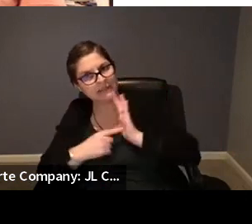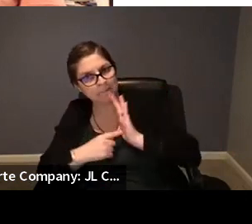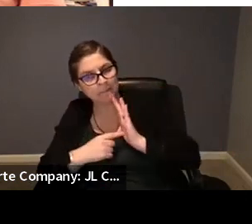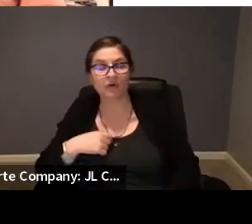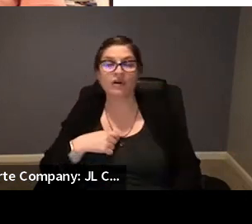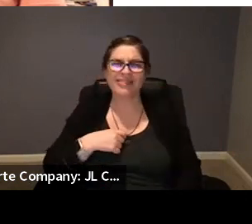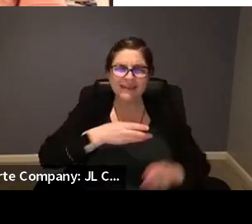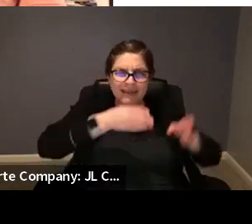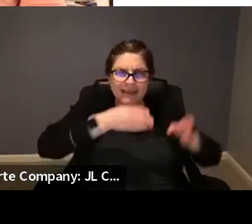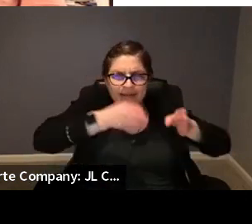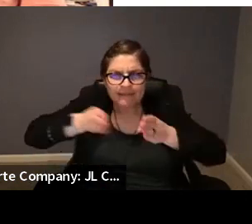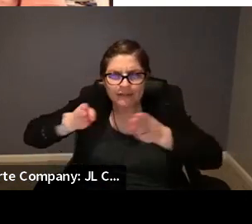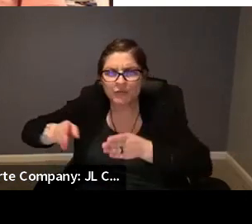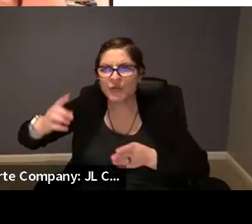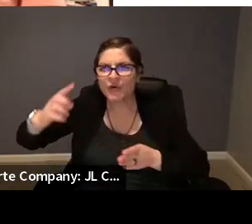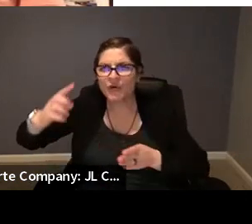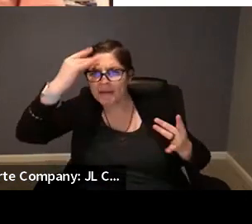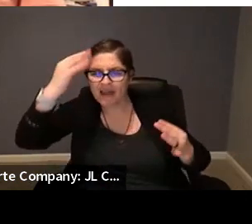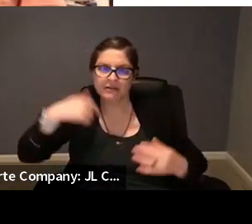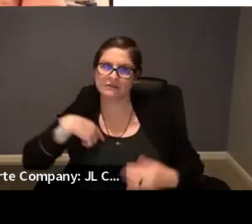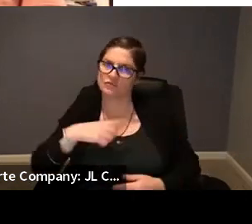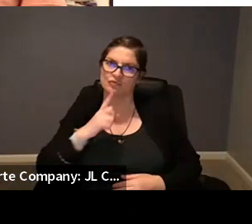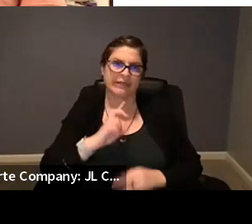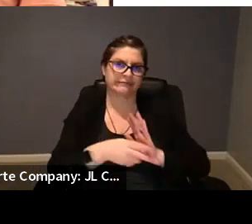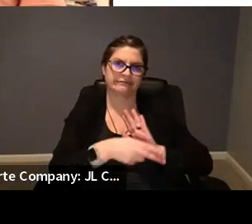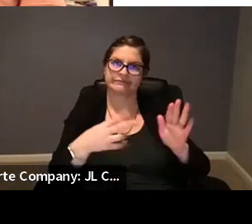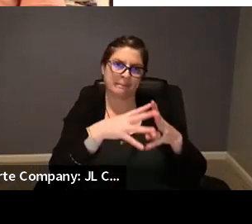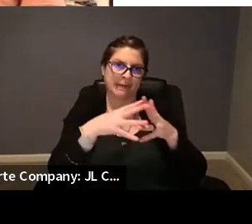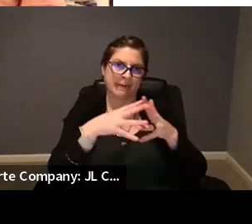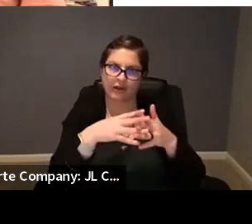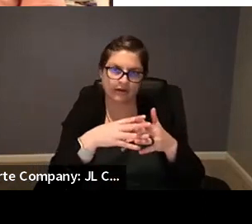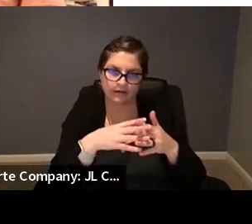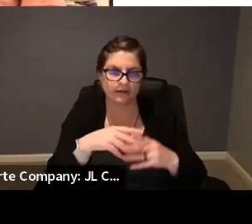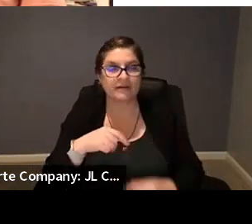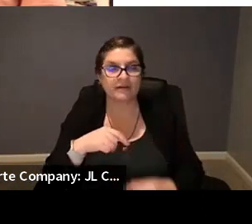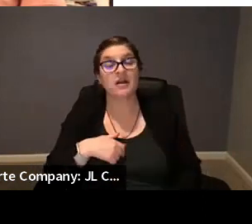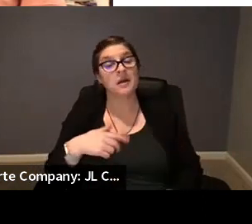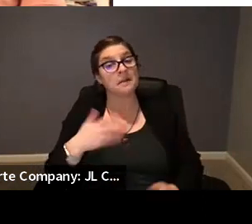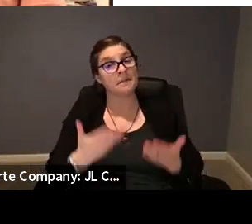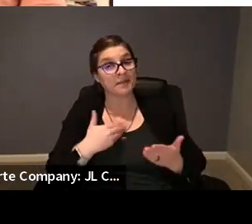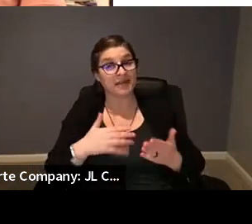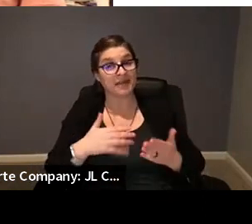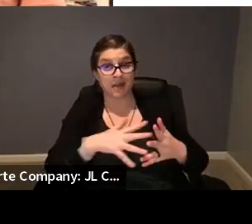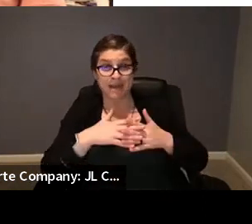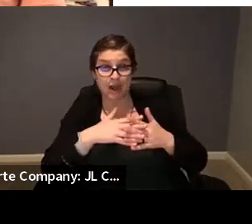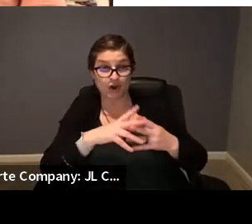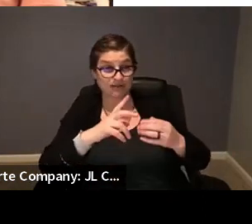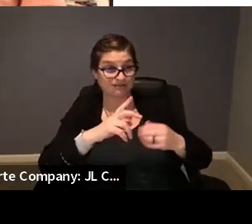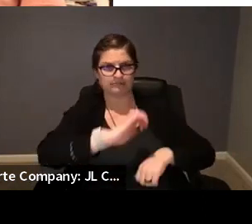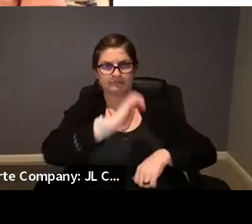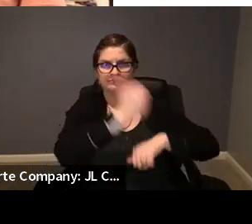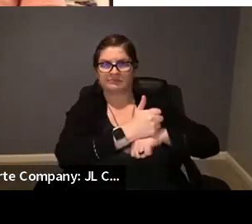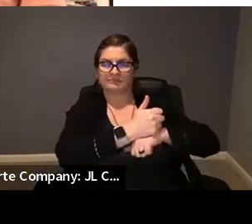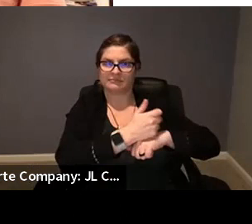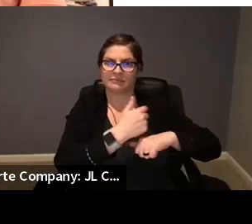mentality that we have, you know, it's very American. You know, America may be a country that was founded on this concept of freedom, but it's always